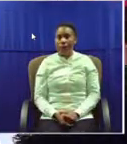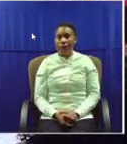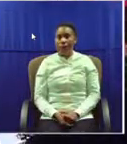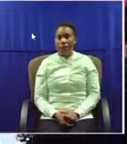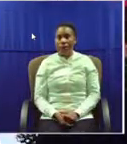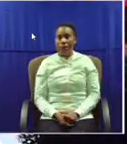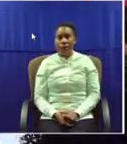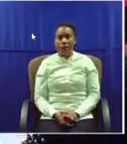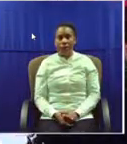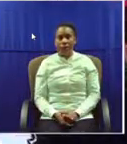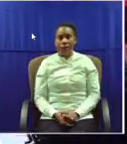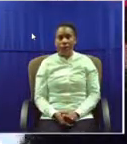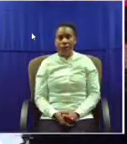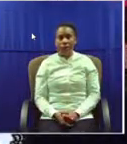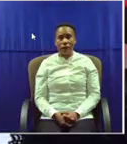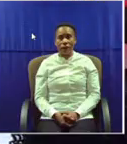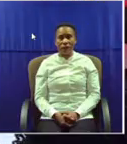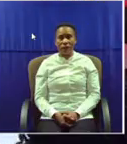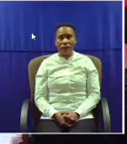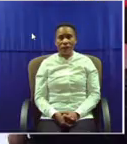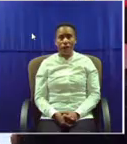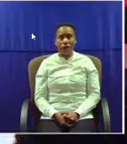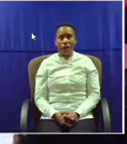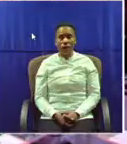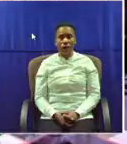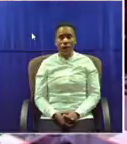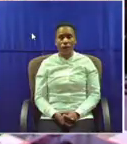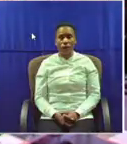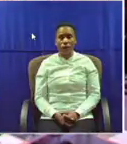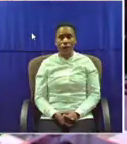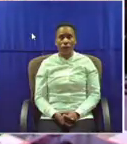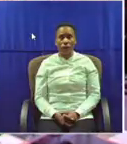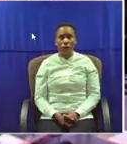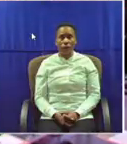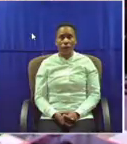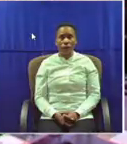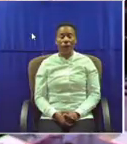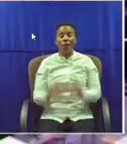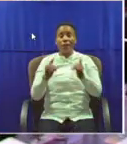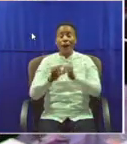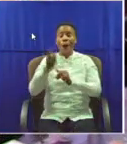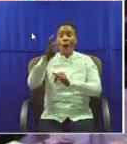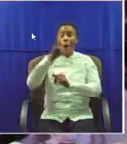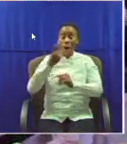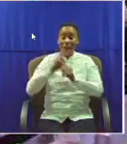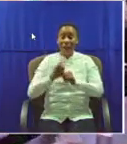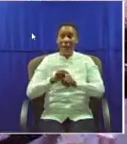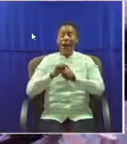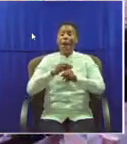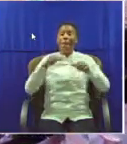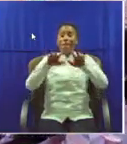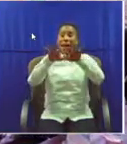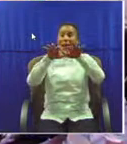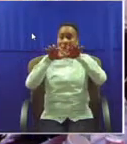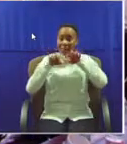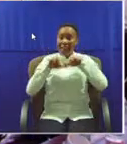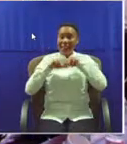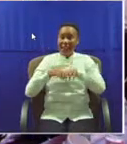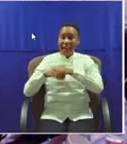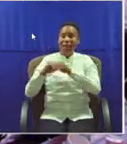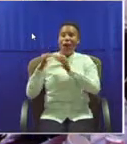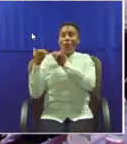On a point of order, speaker. I am now calling the protection. On a point of order, speaker. You are